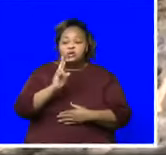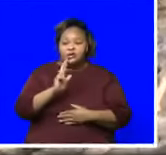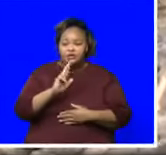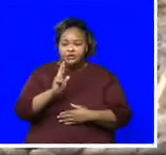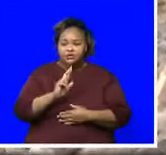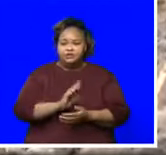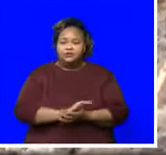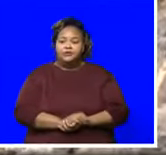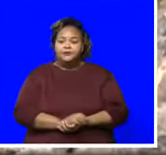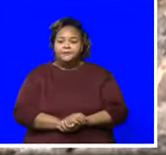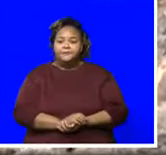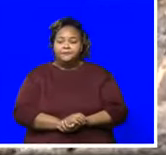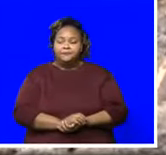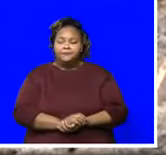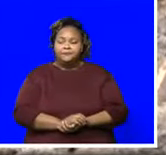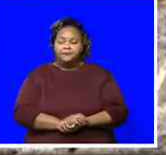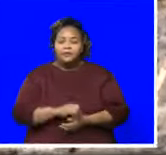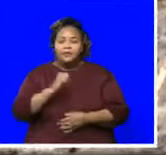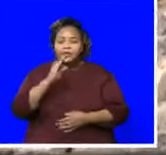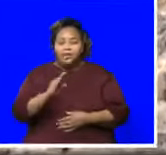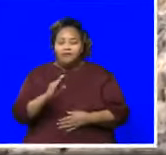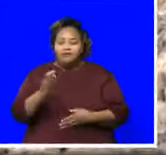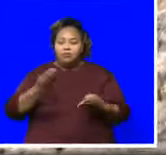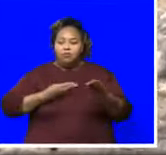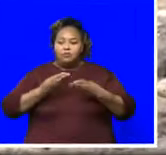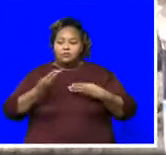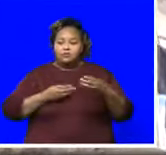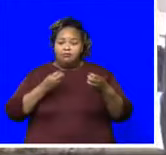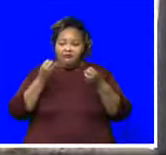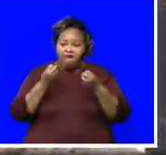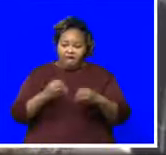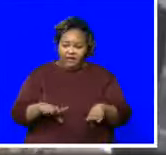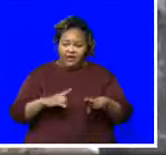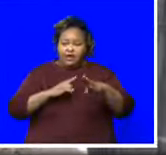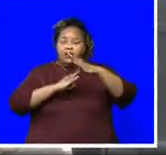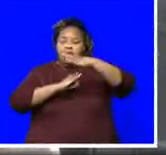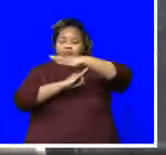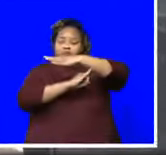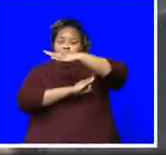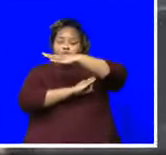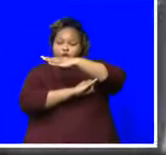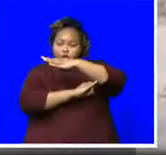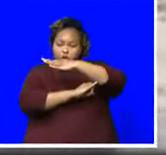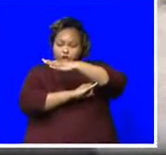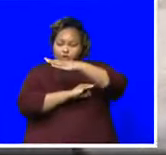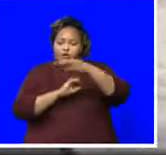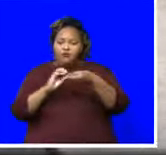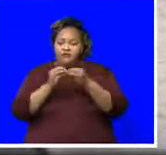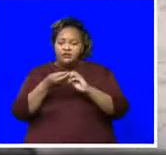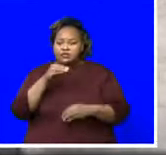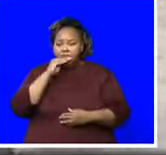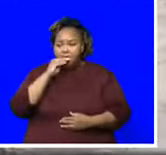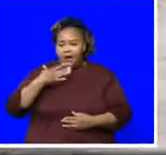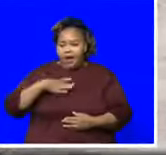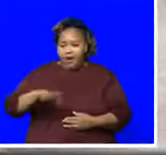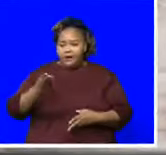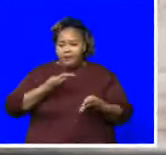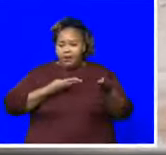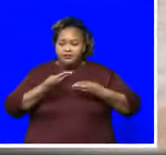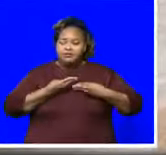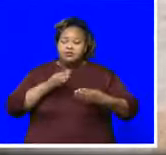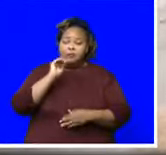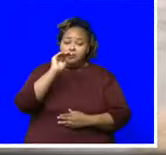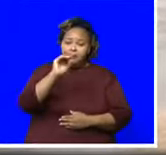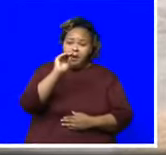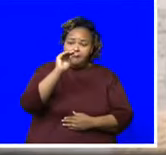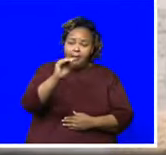ngako litiko litawuchubeka libukela abanye labatawukhona kwenta ngcono umbiko uhlanganiswe ngithembelihle